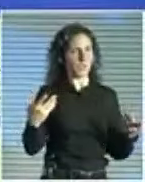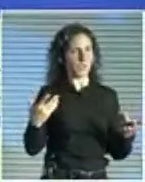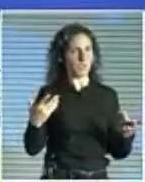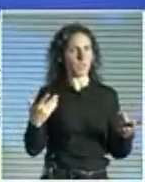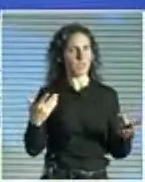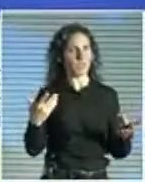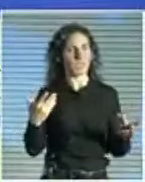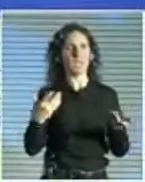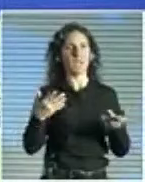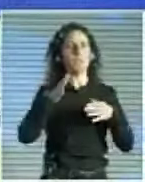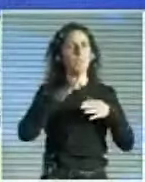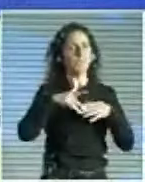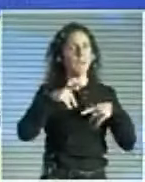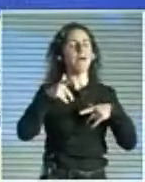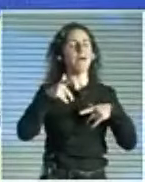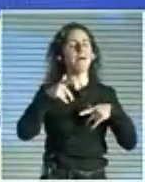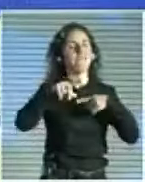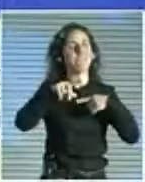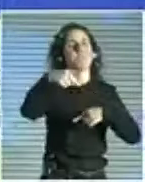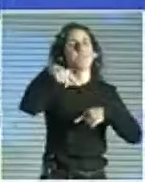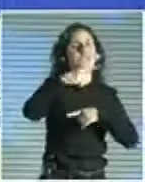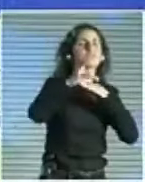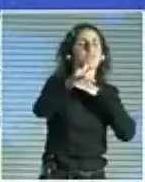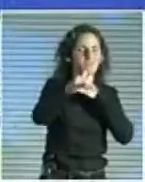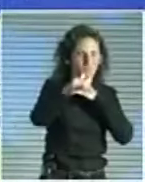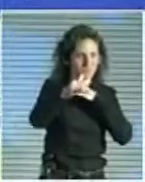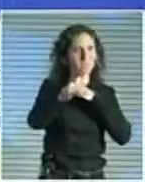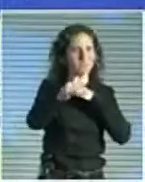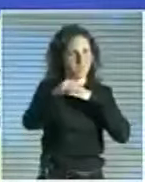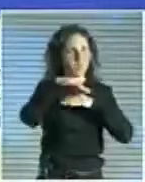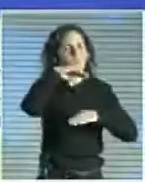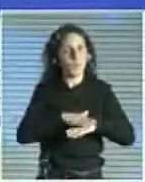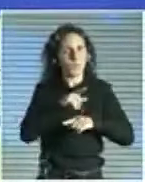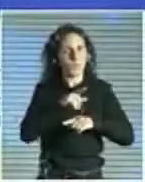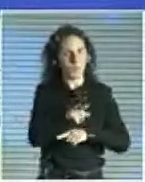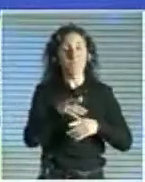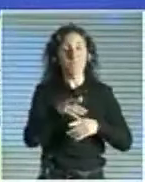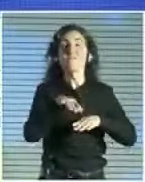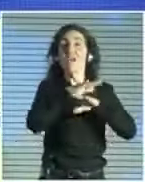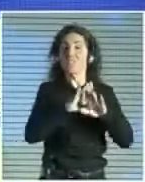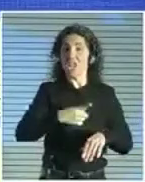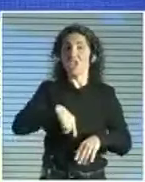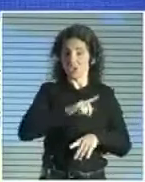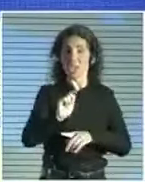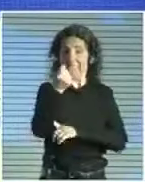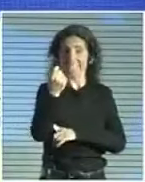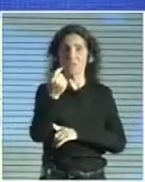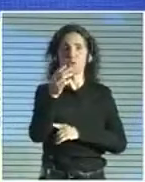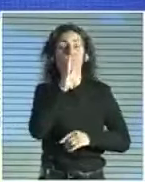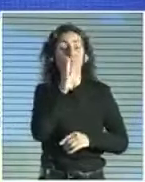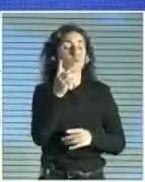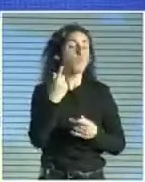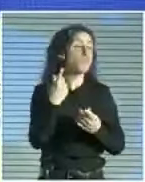because Sergio said it before, don't wait for the perfect spot. You need to start. Yeah, and you can do a lot